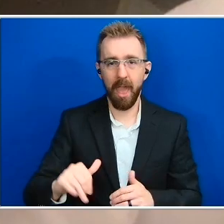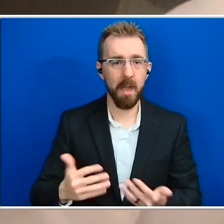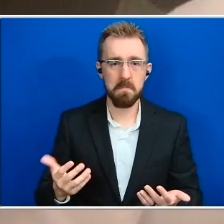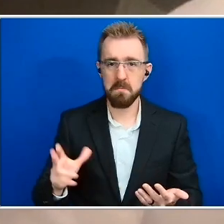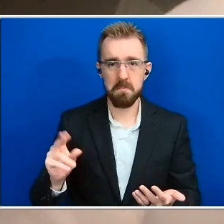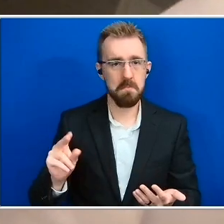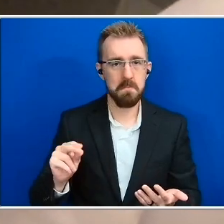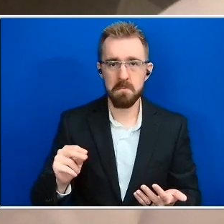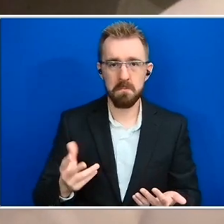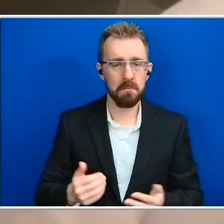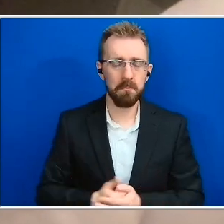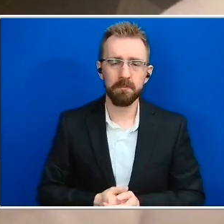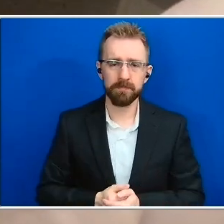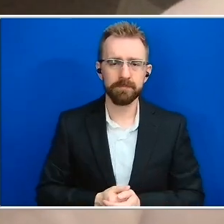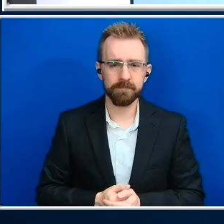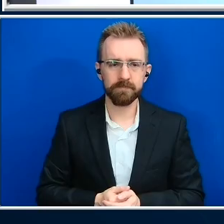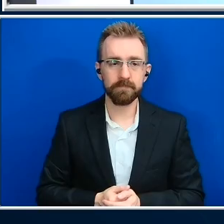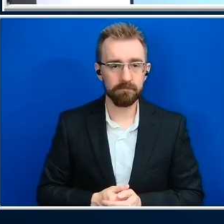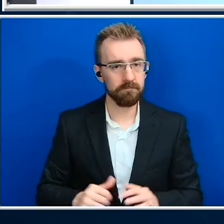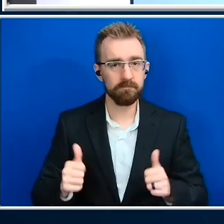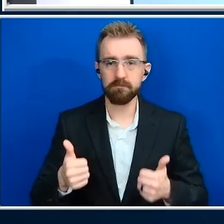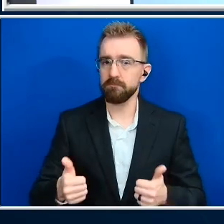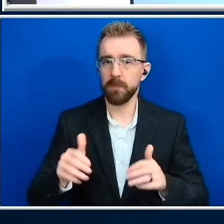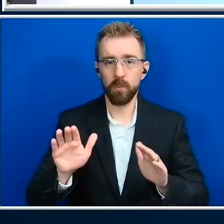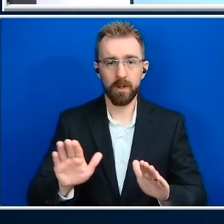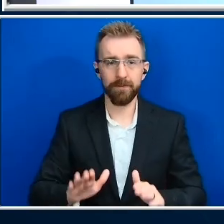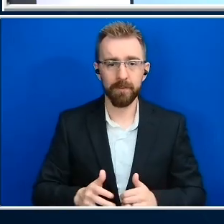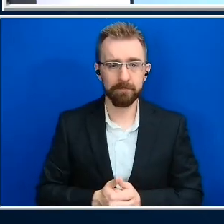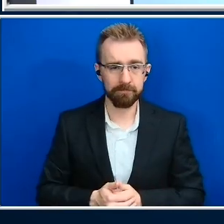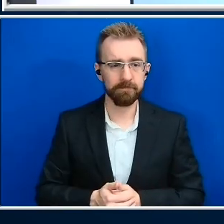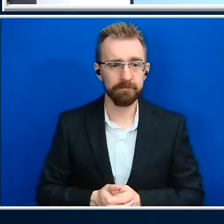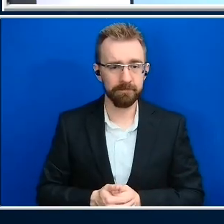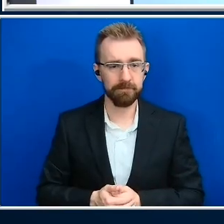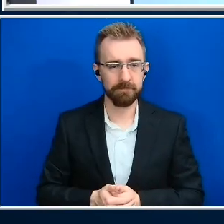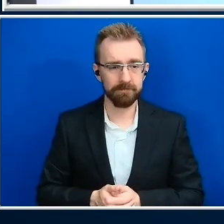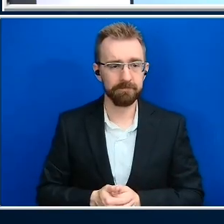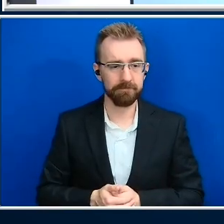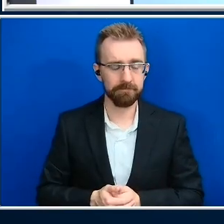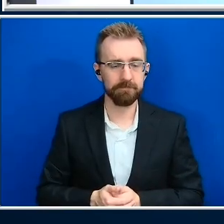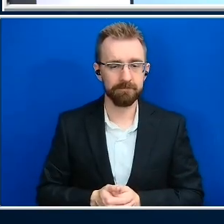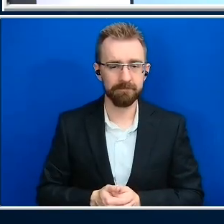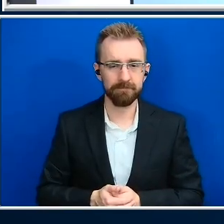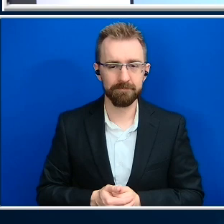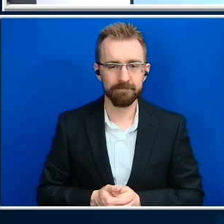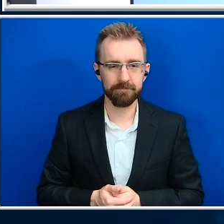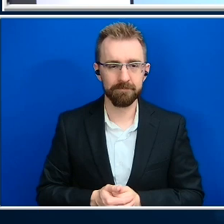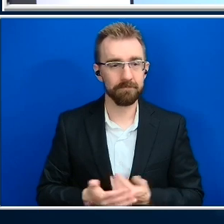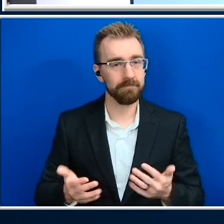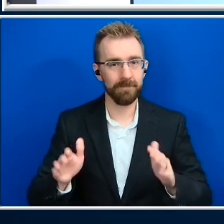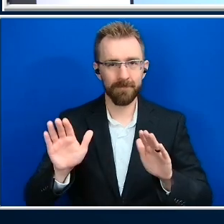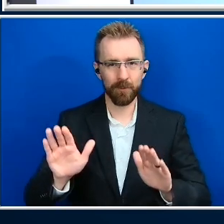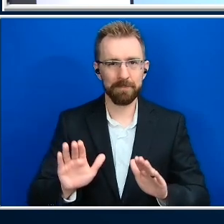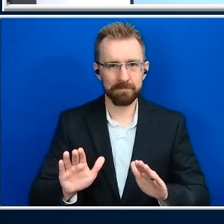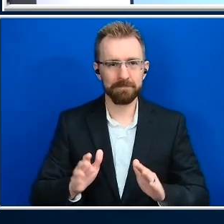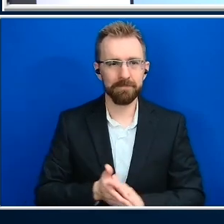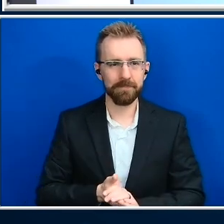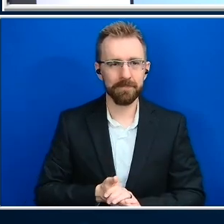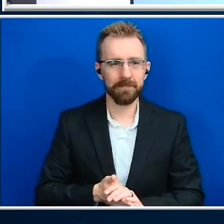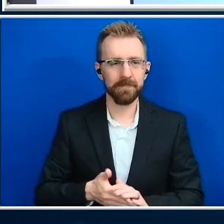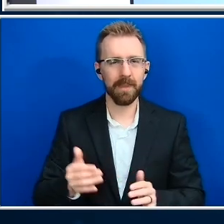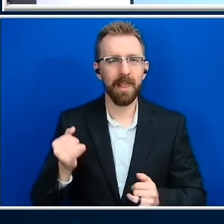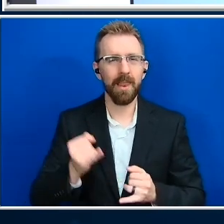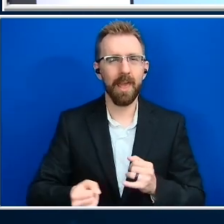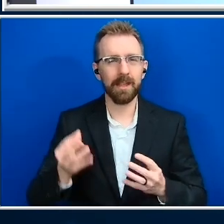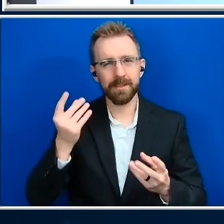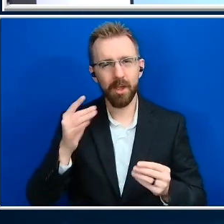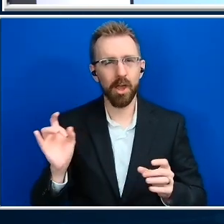Wonderful. Well, great. Let's get final thoughts. I want to start with someone that